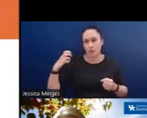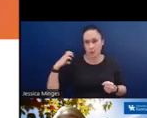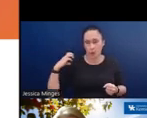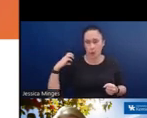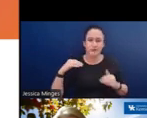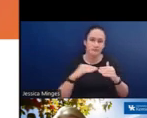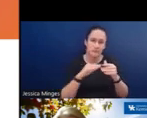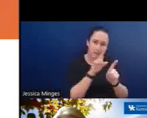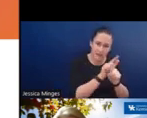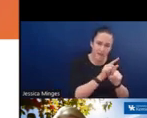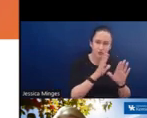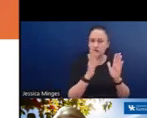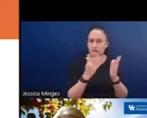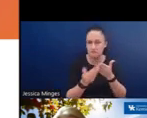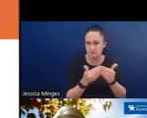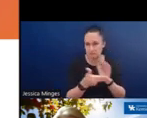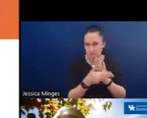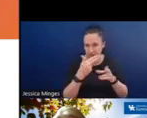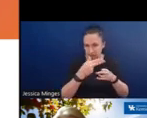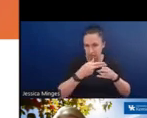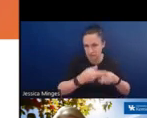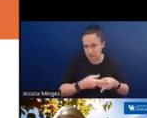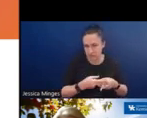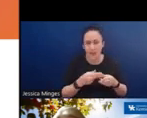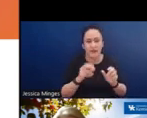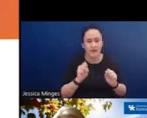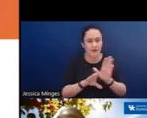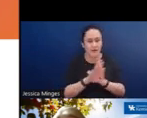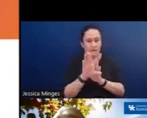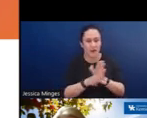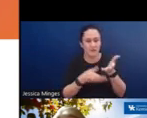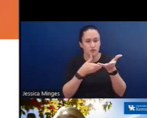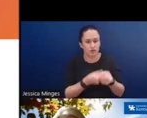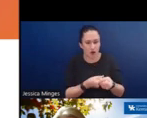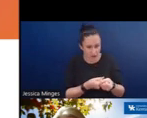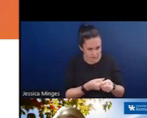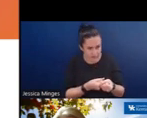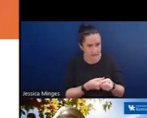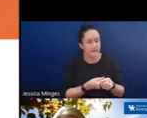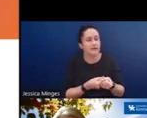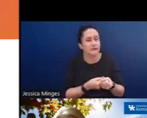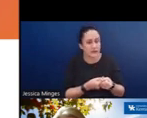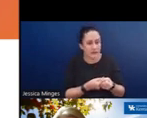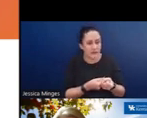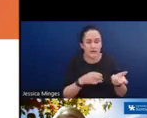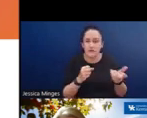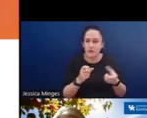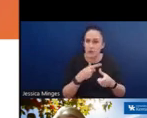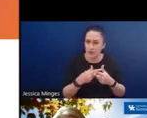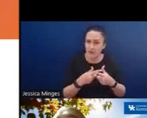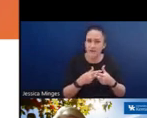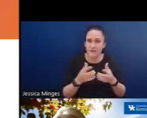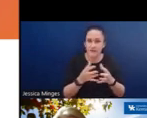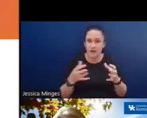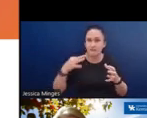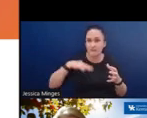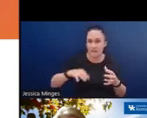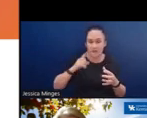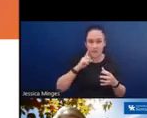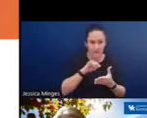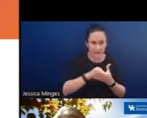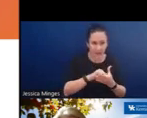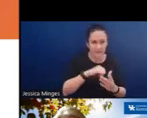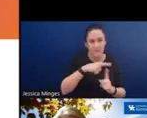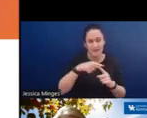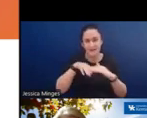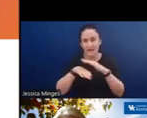mentors, can help build trust. And there is an association between working with peer workers and accessing healthcare. A